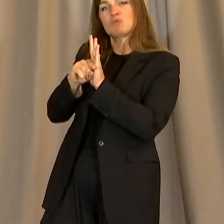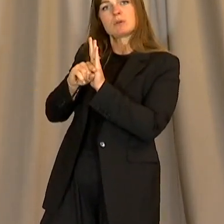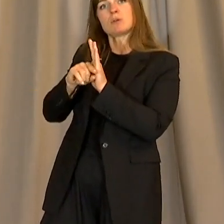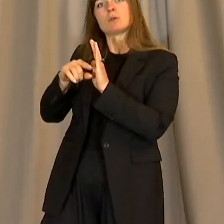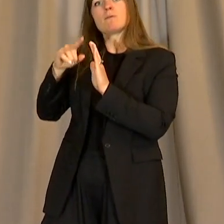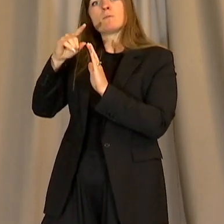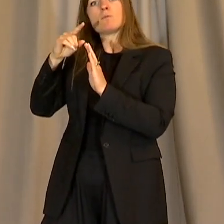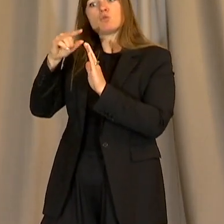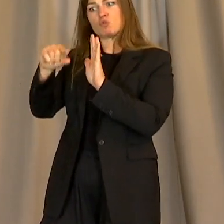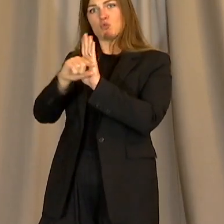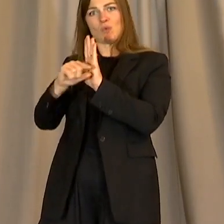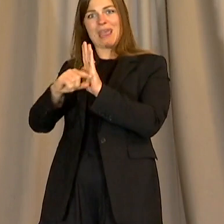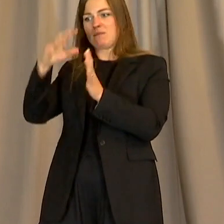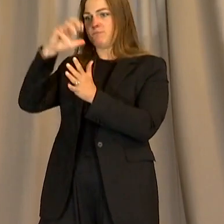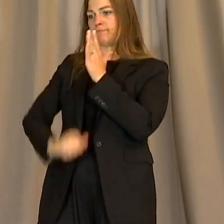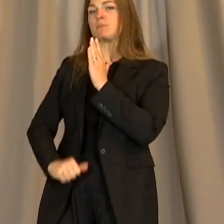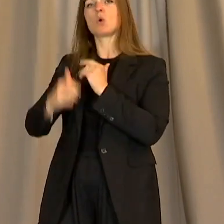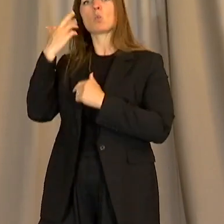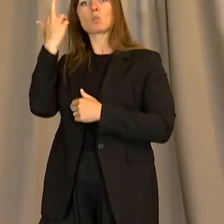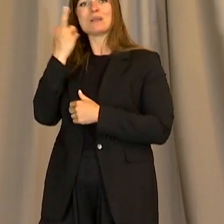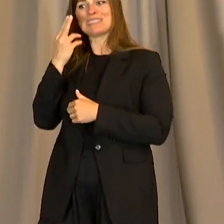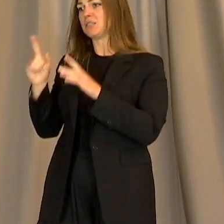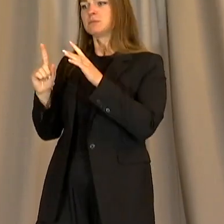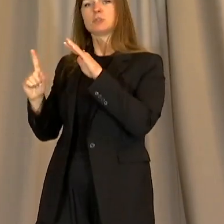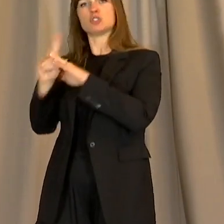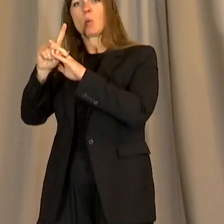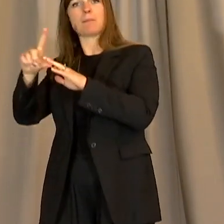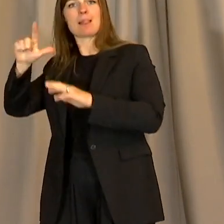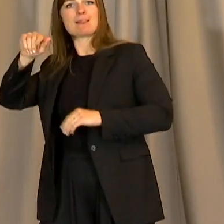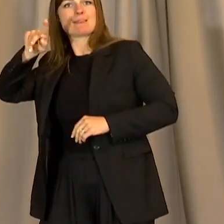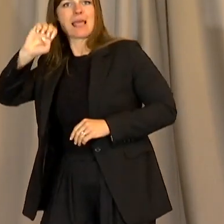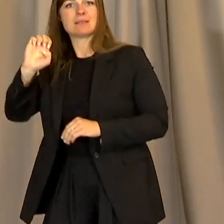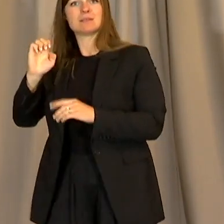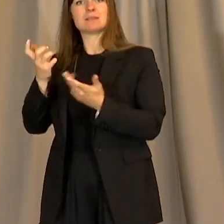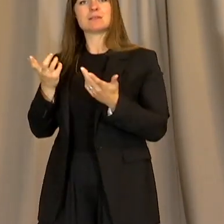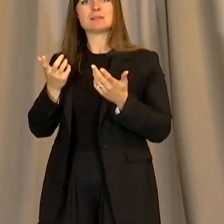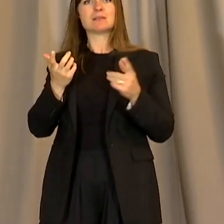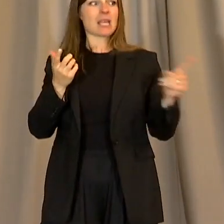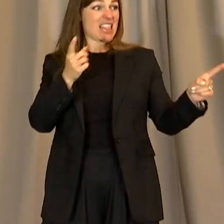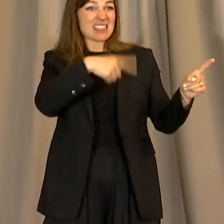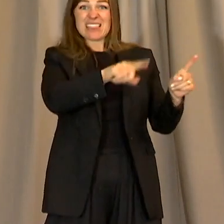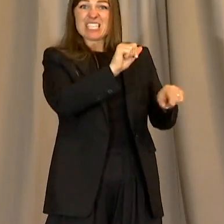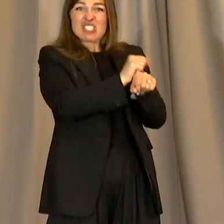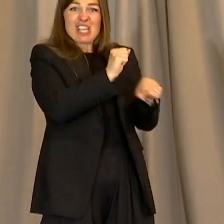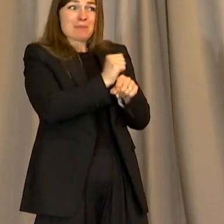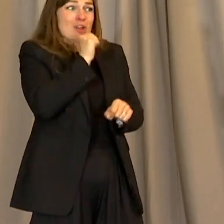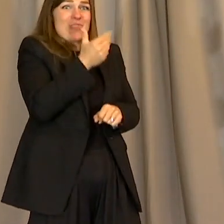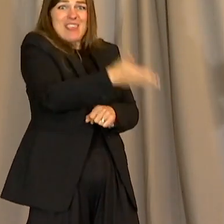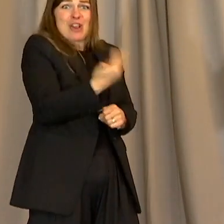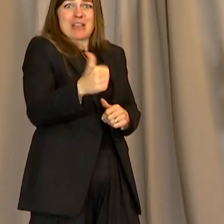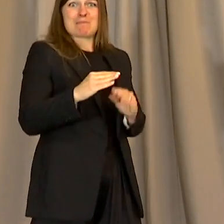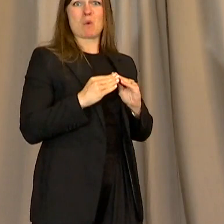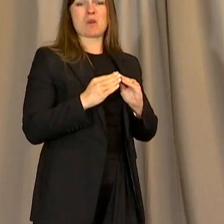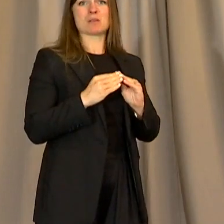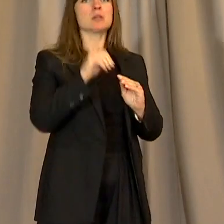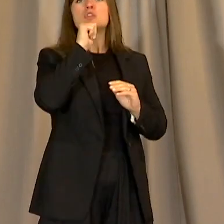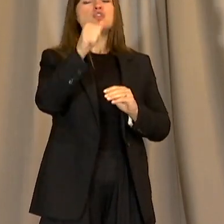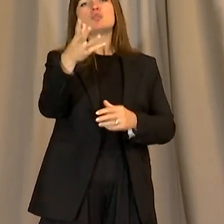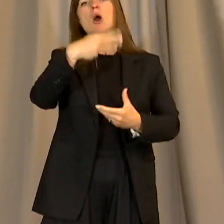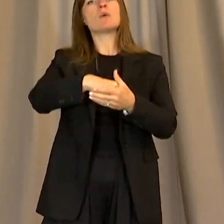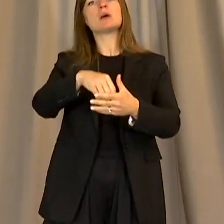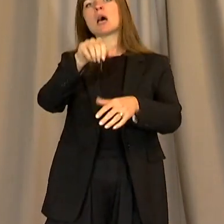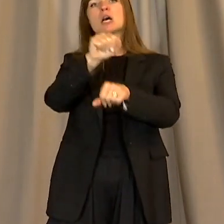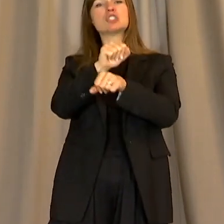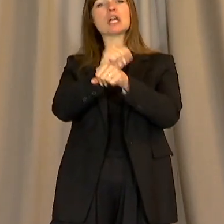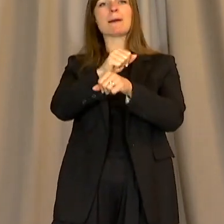their attendance is about tardiness? Come on, man. They're not going to any of these jobs. They don't exist any longer. You don't go to a job where you clock in